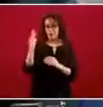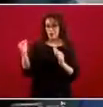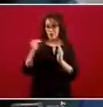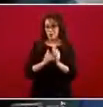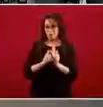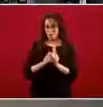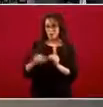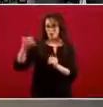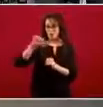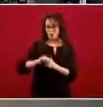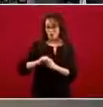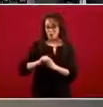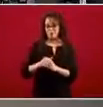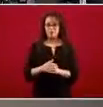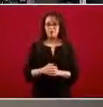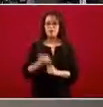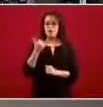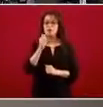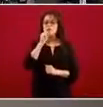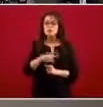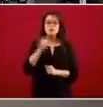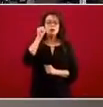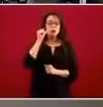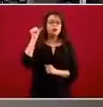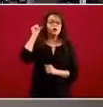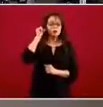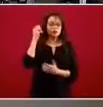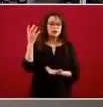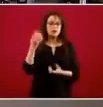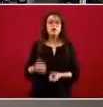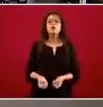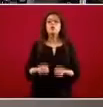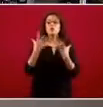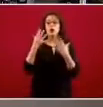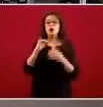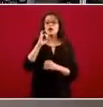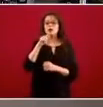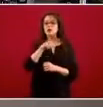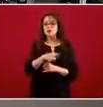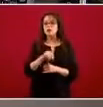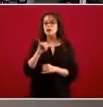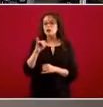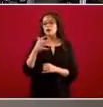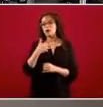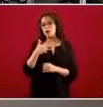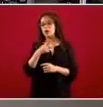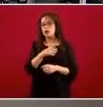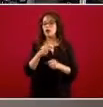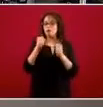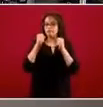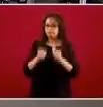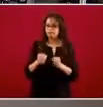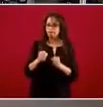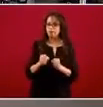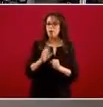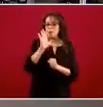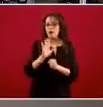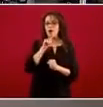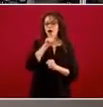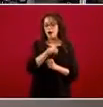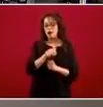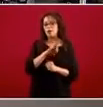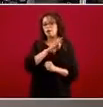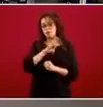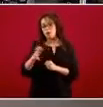these phone calls you've been receiving, that you talked about, the over 5,000, how many of these